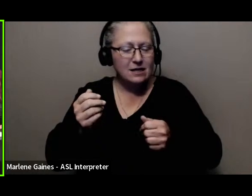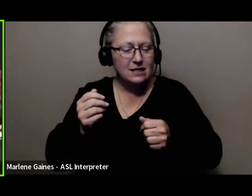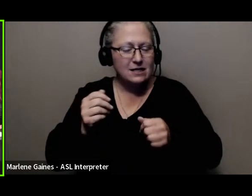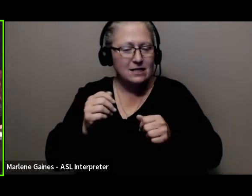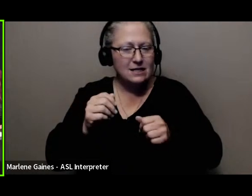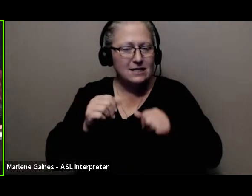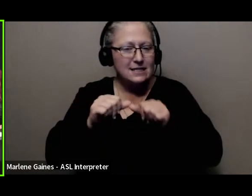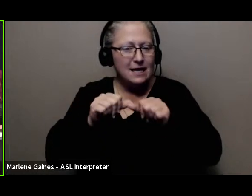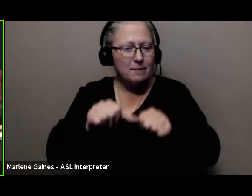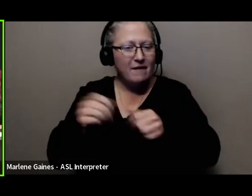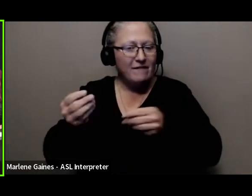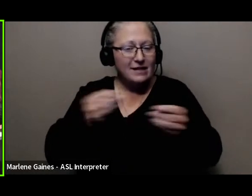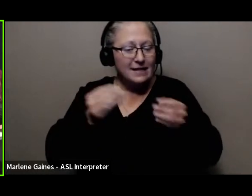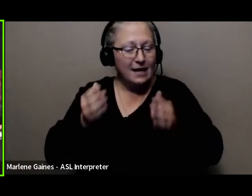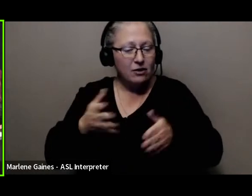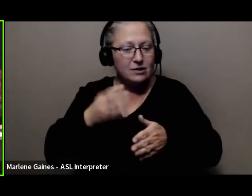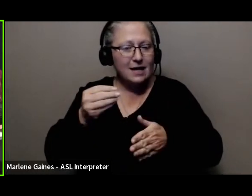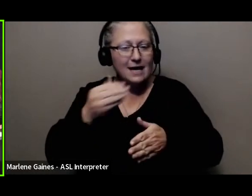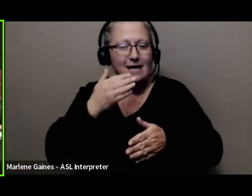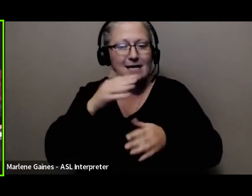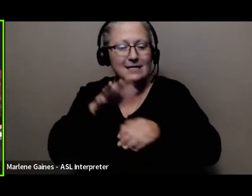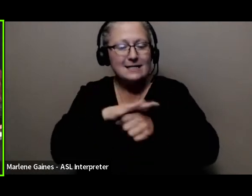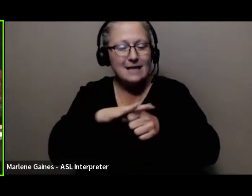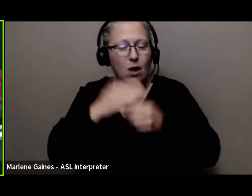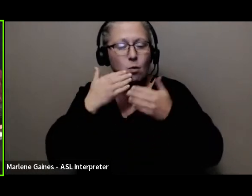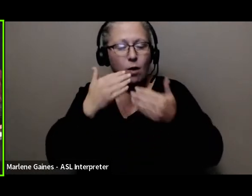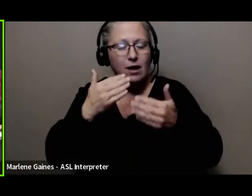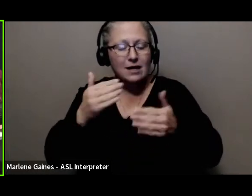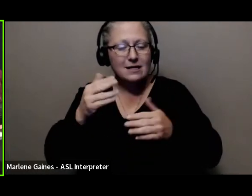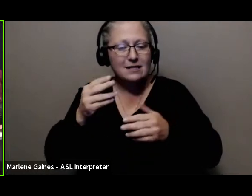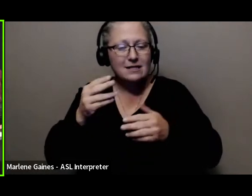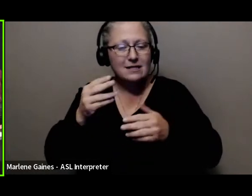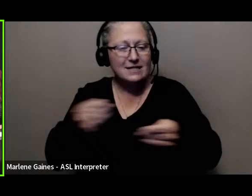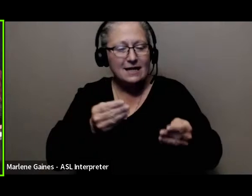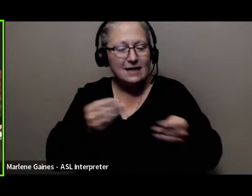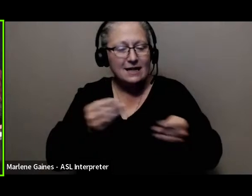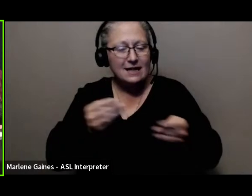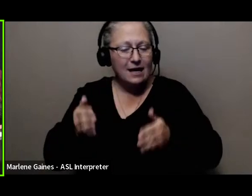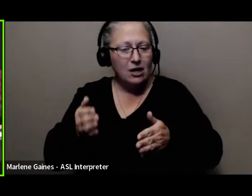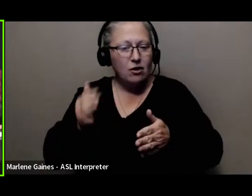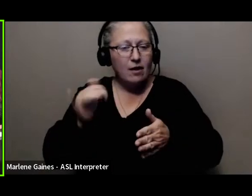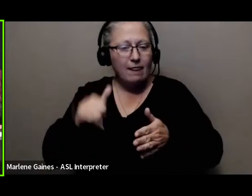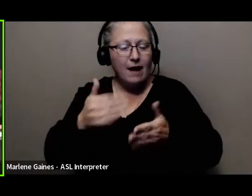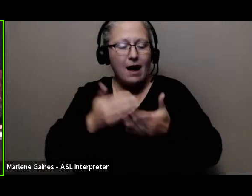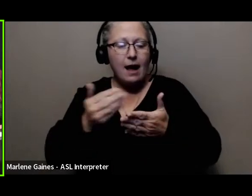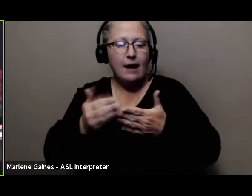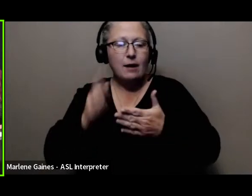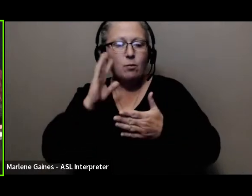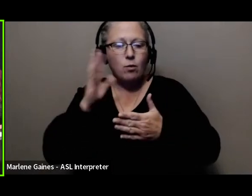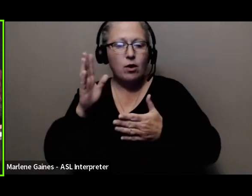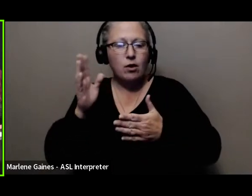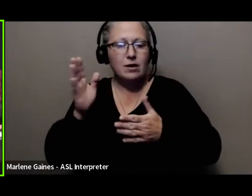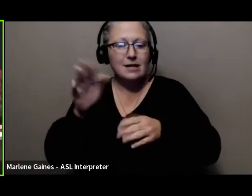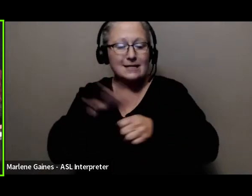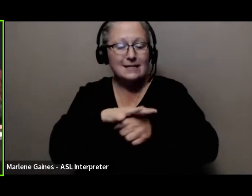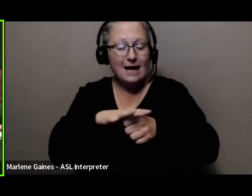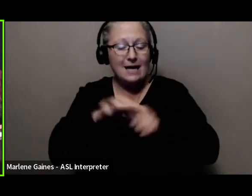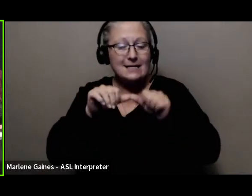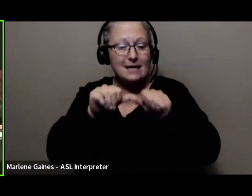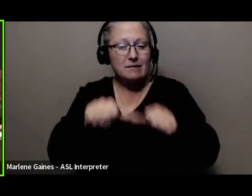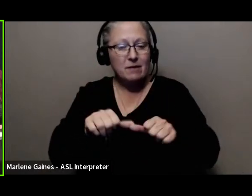sustainability facilitators and the site wellness facilitators. This item would bring the site